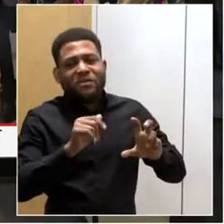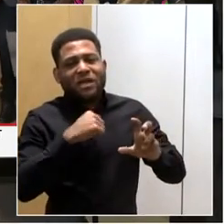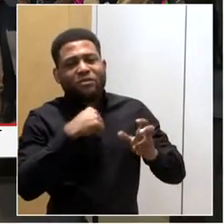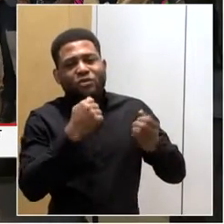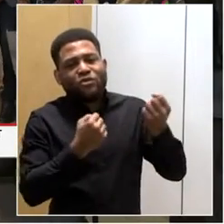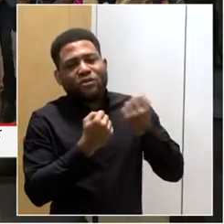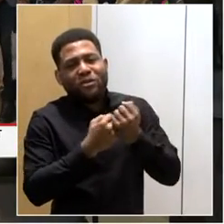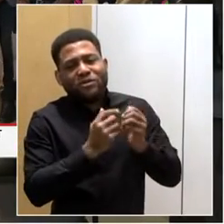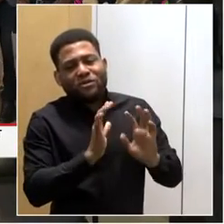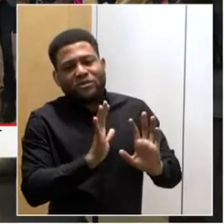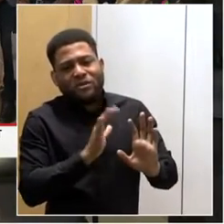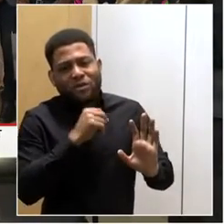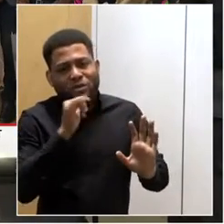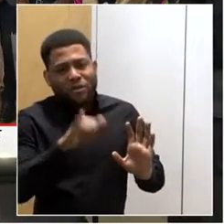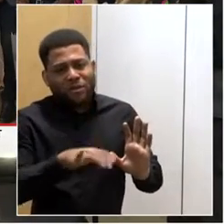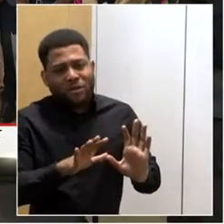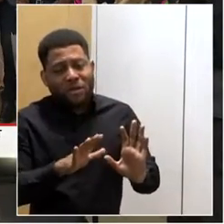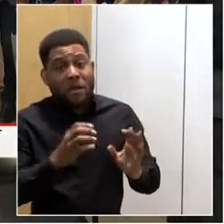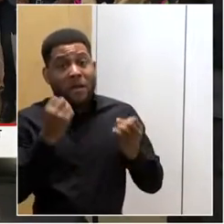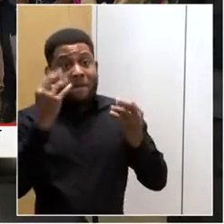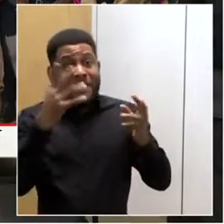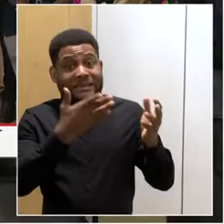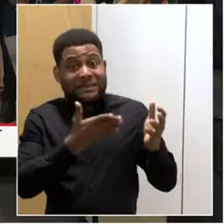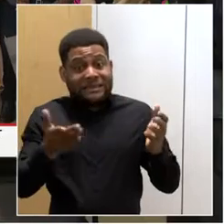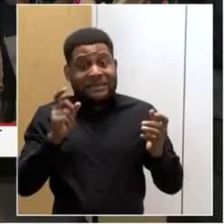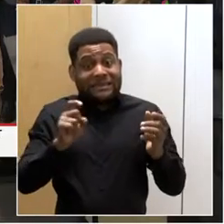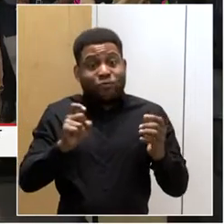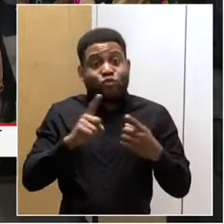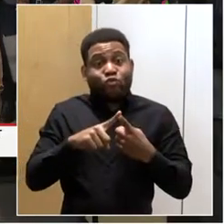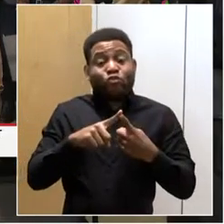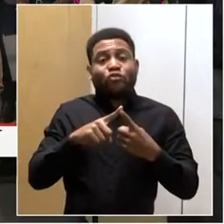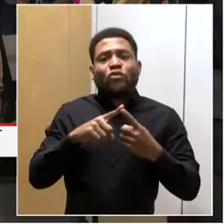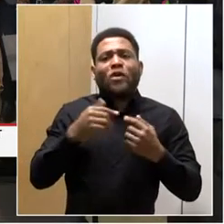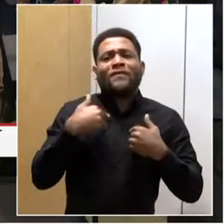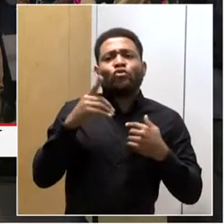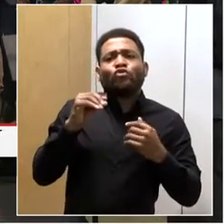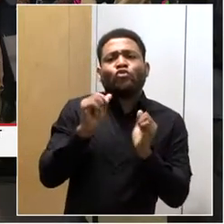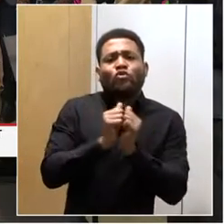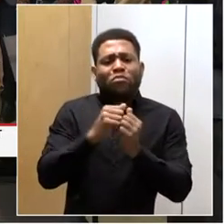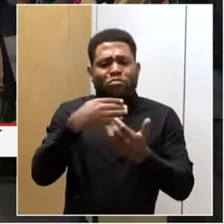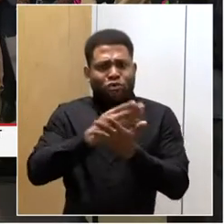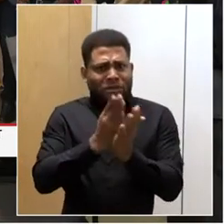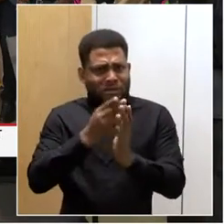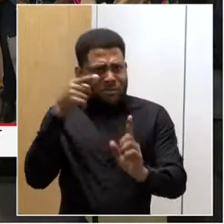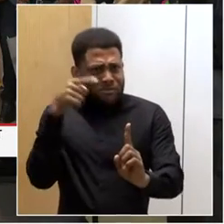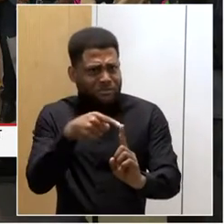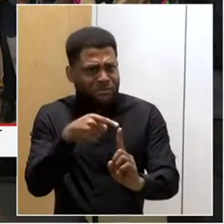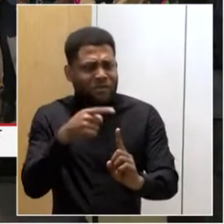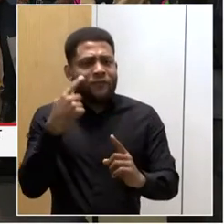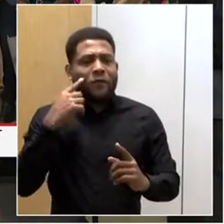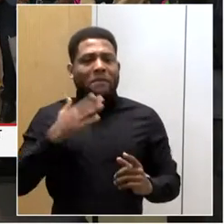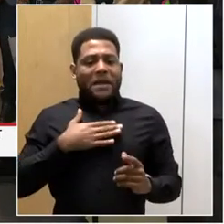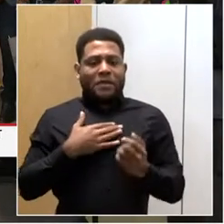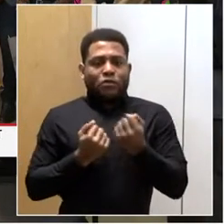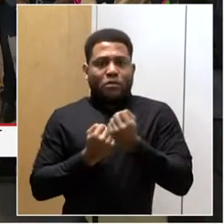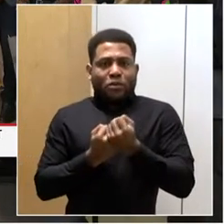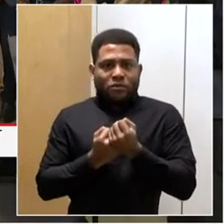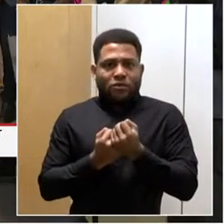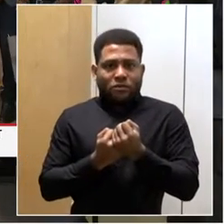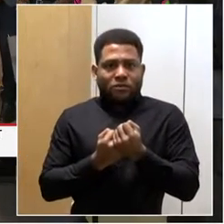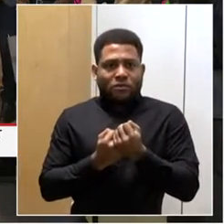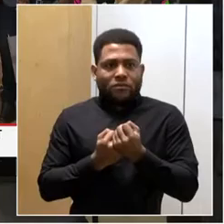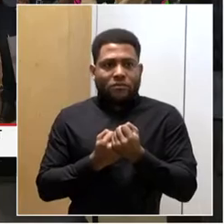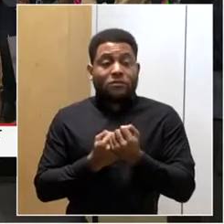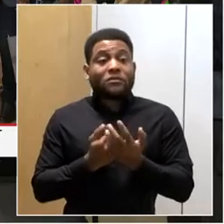to happen with this budget, or not happen with this budget, and more particularly to gain my support. Now, on the question of